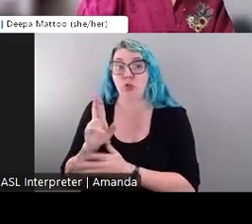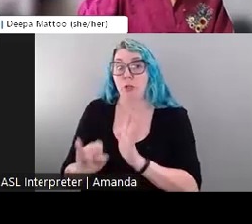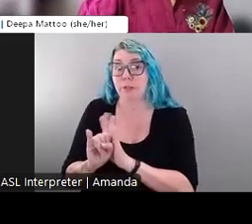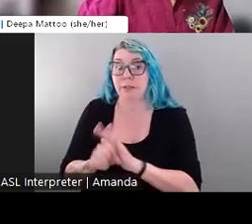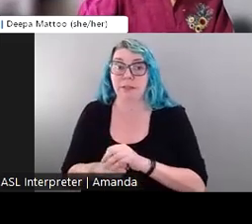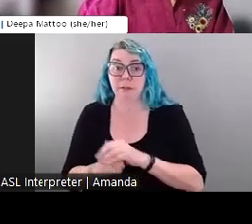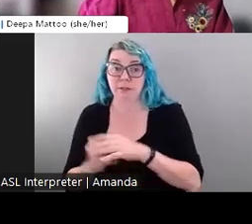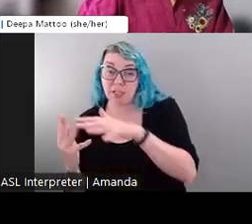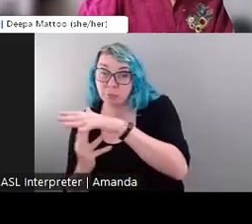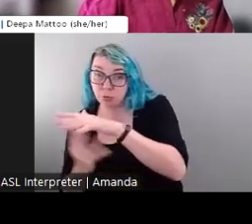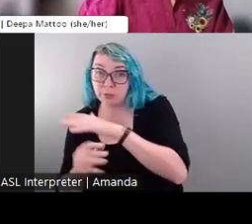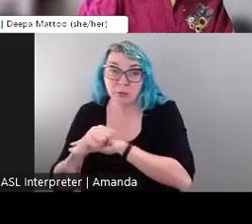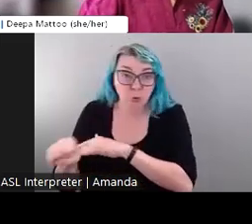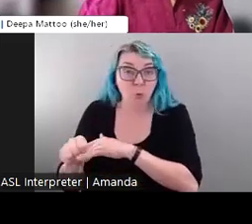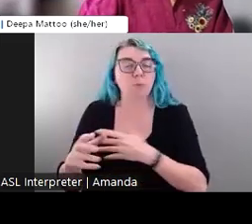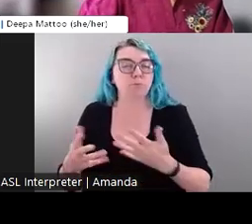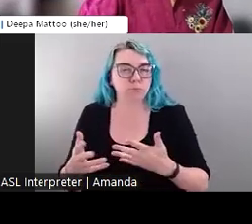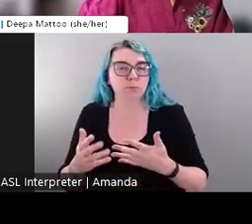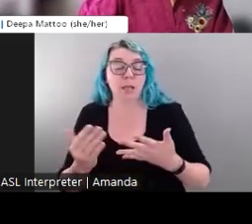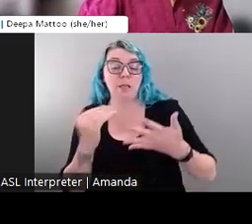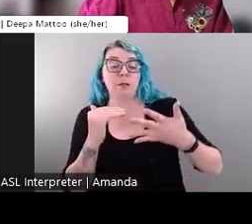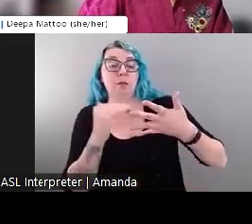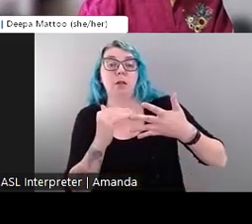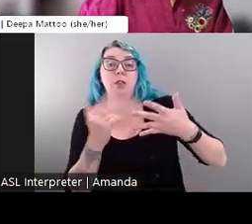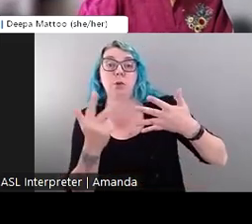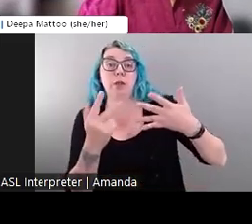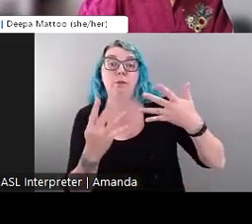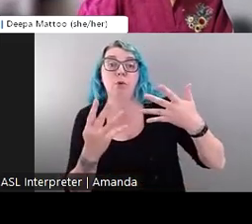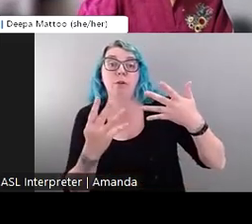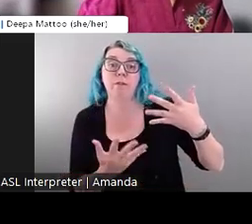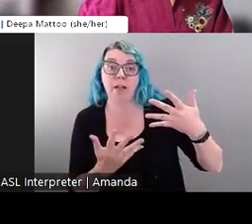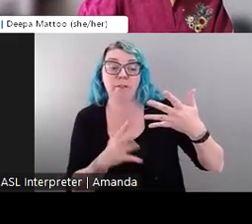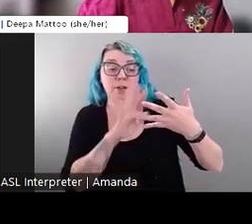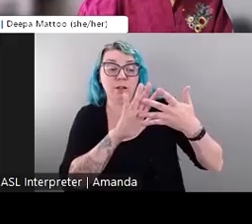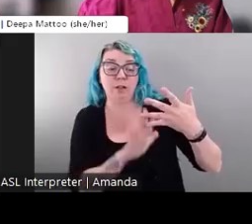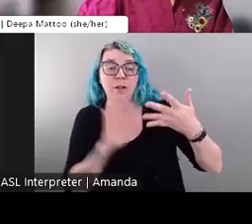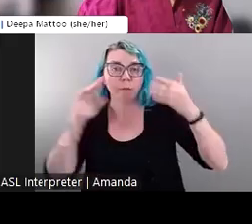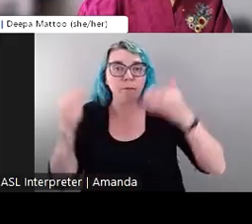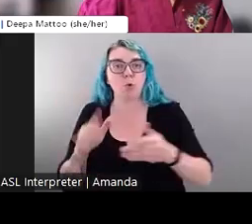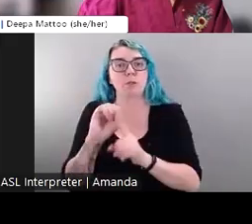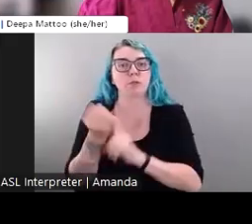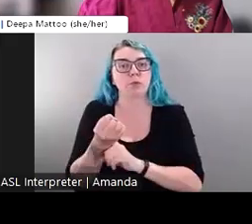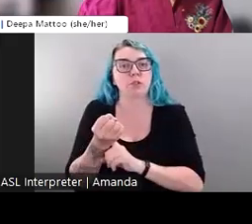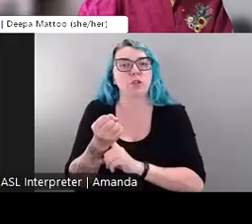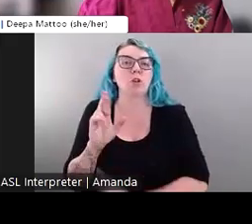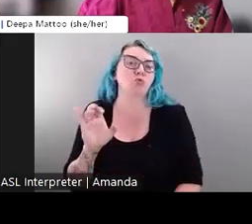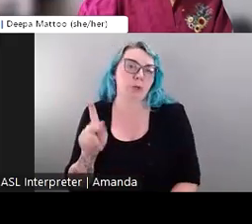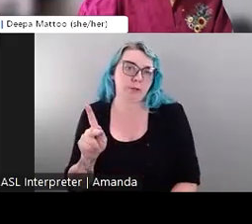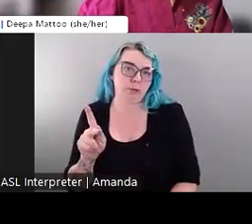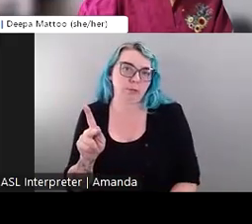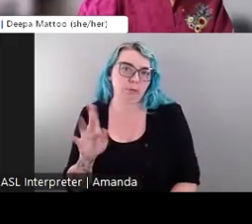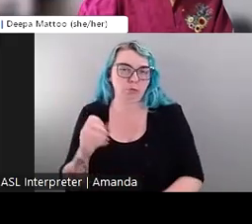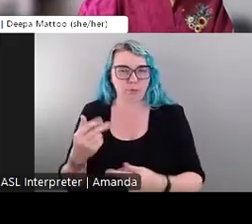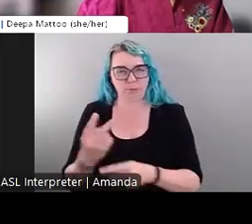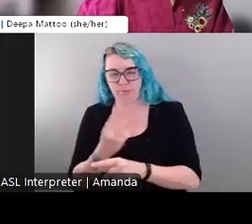status. And then sections 3 to 5 ask questions that aim to identify the level of risk that a client is experiencing. So